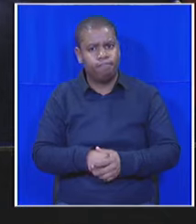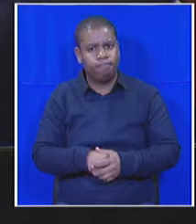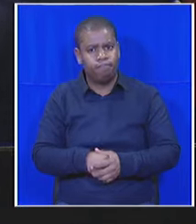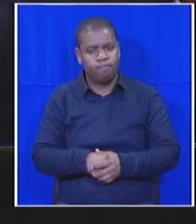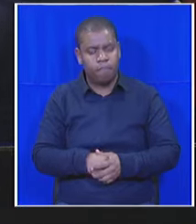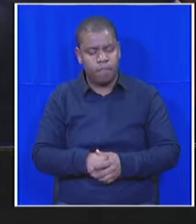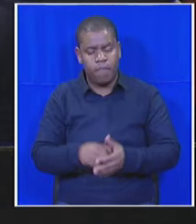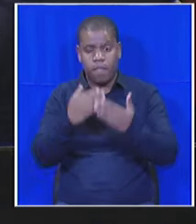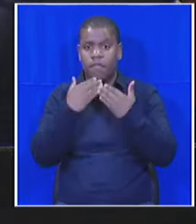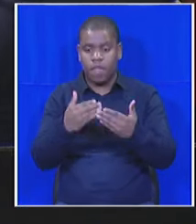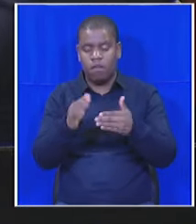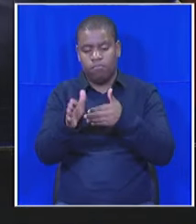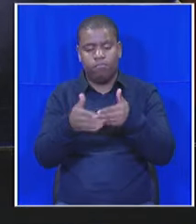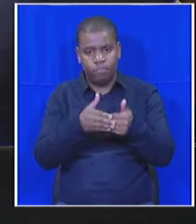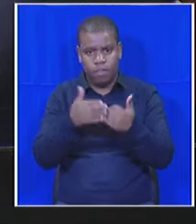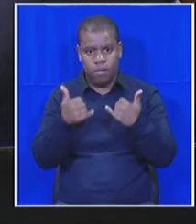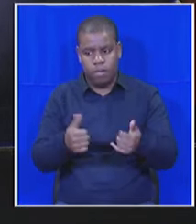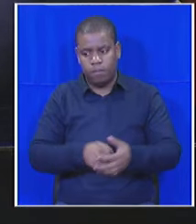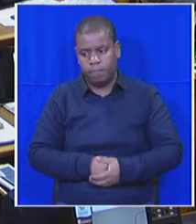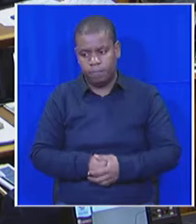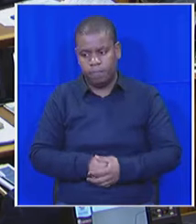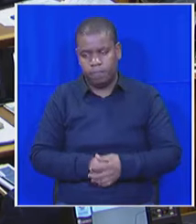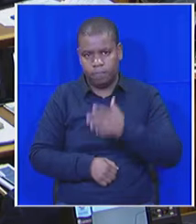Thank you. The voting session is now closed.